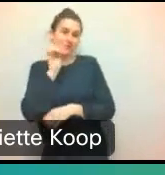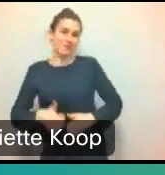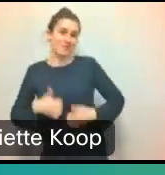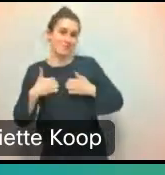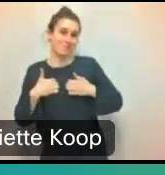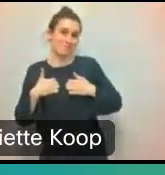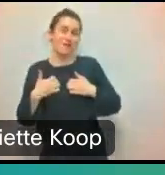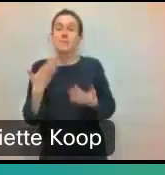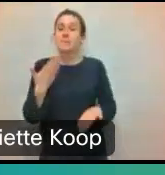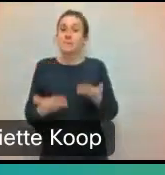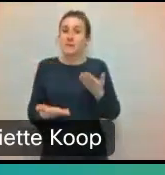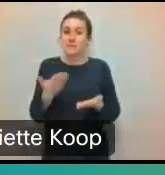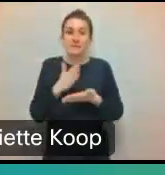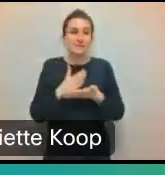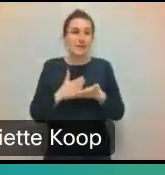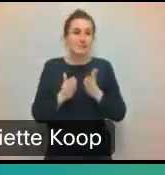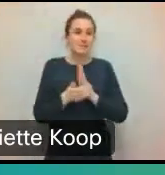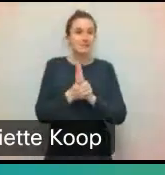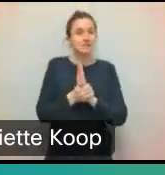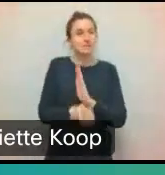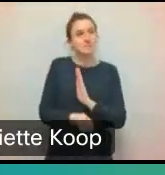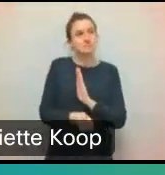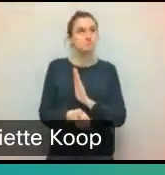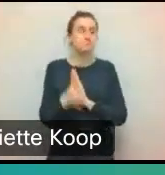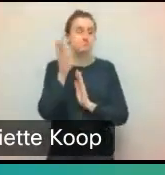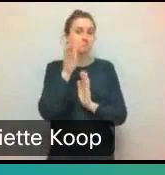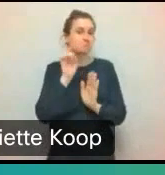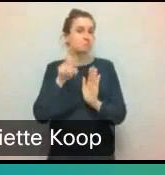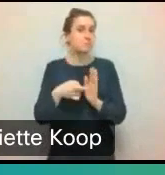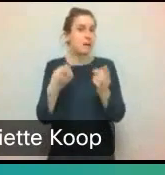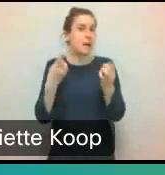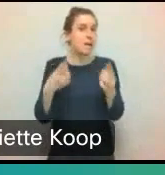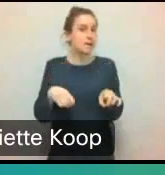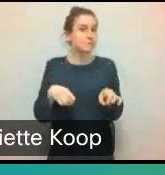these things on an unconscious level.